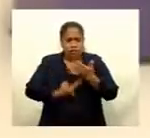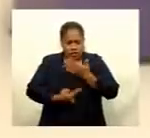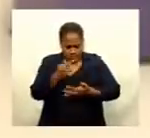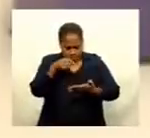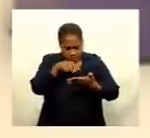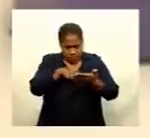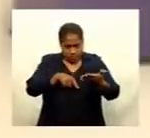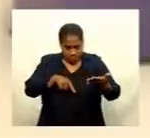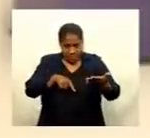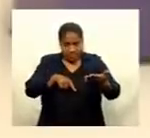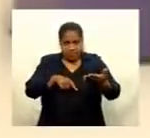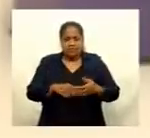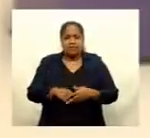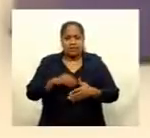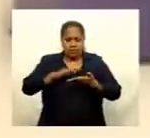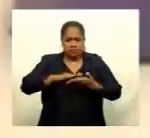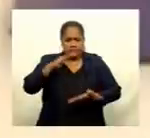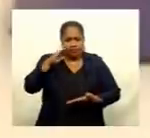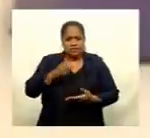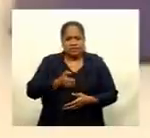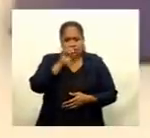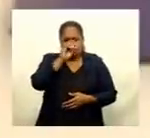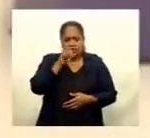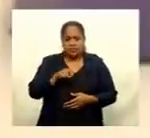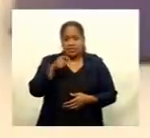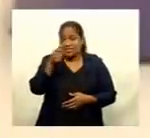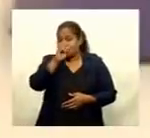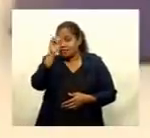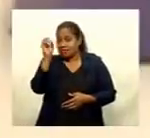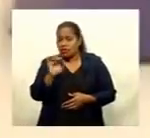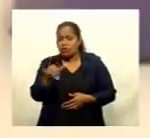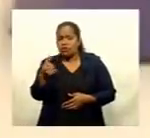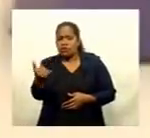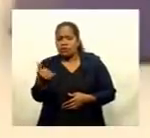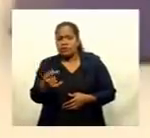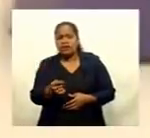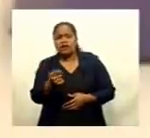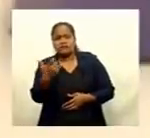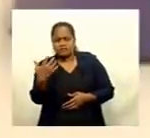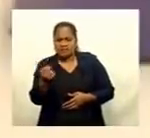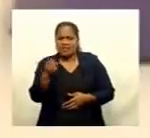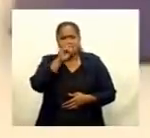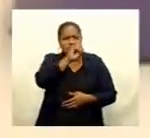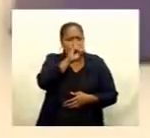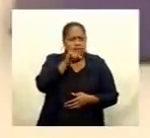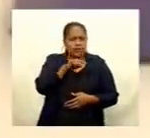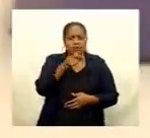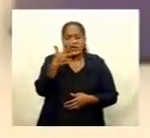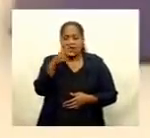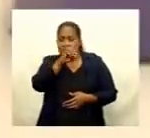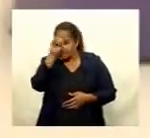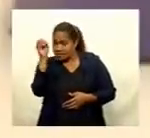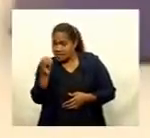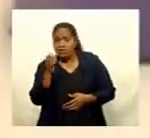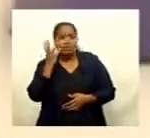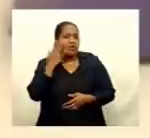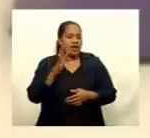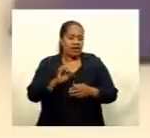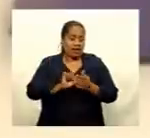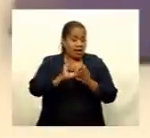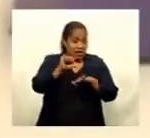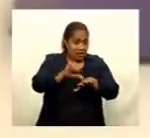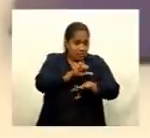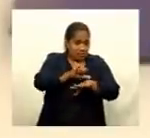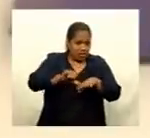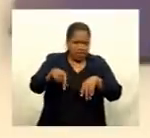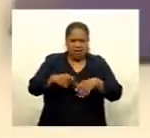Index increased 0.6% in May after surging 0.8% in April. This was the largest